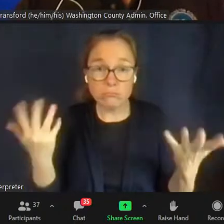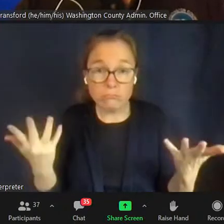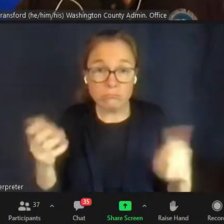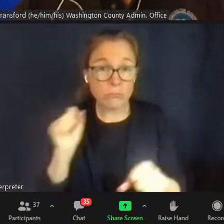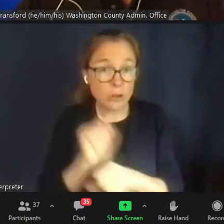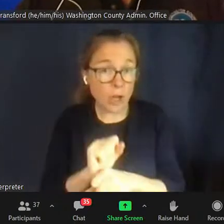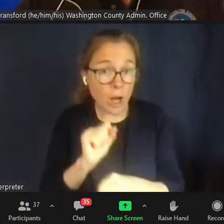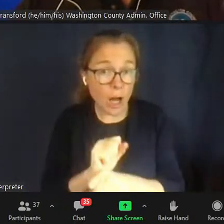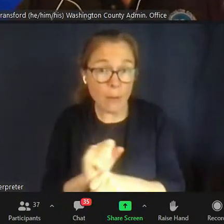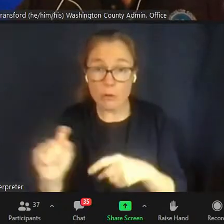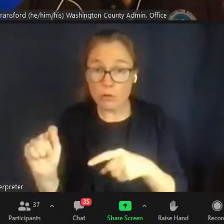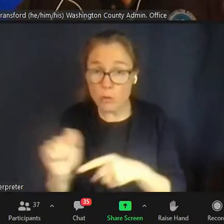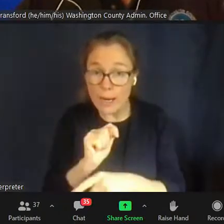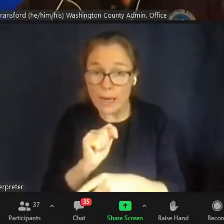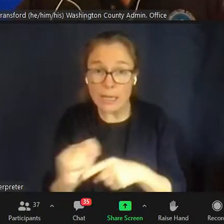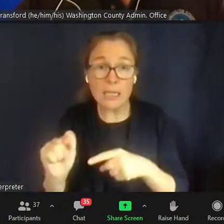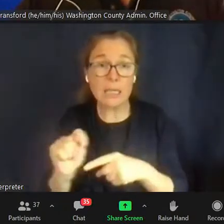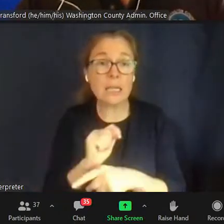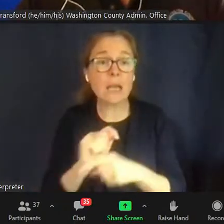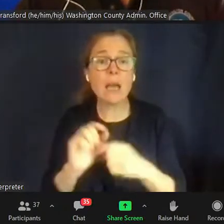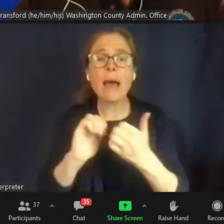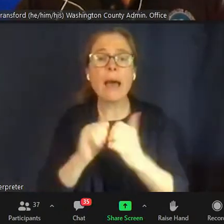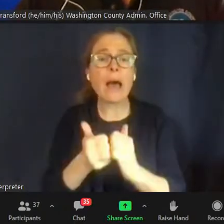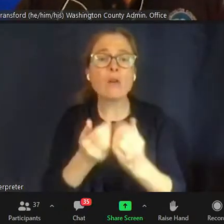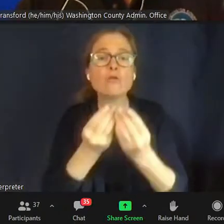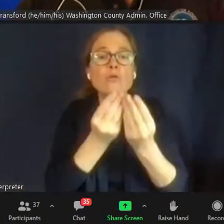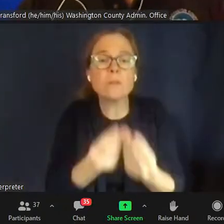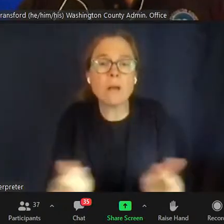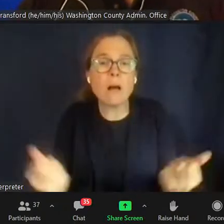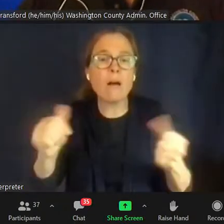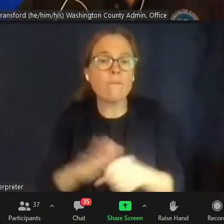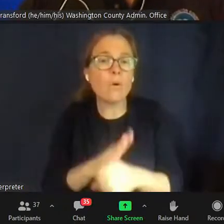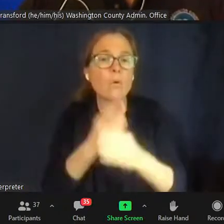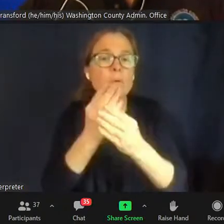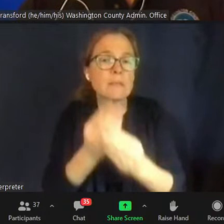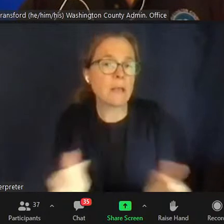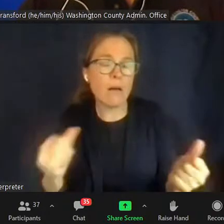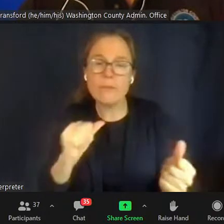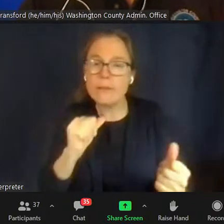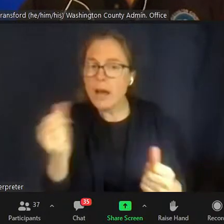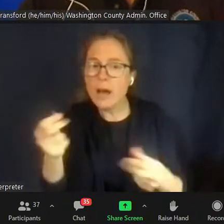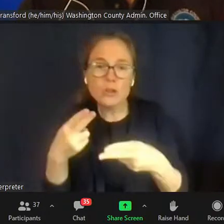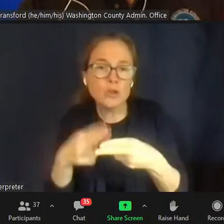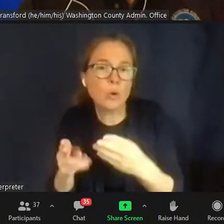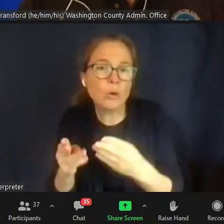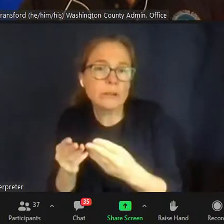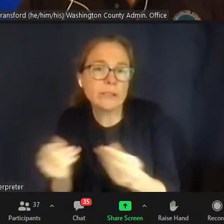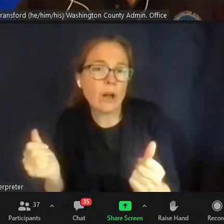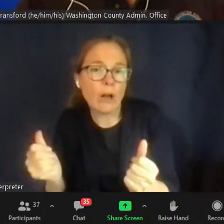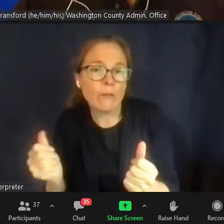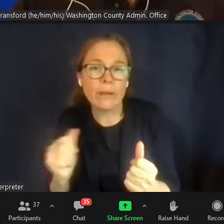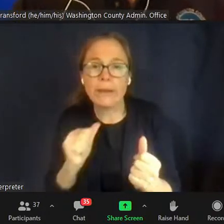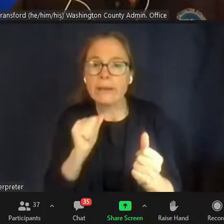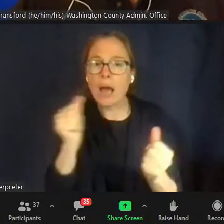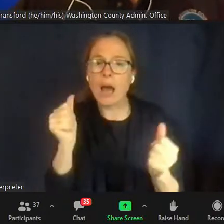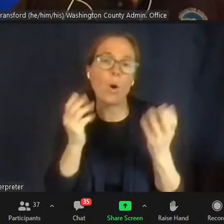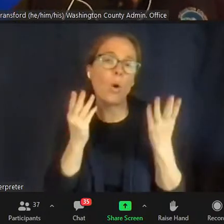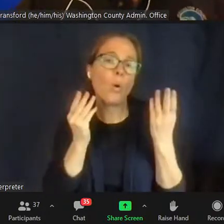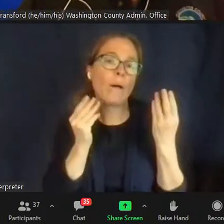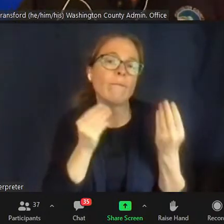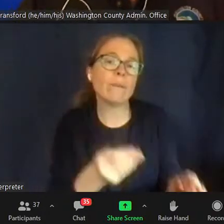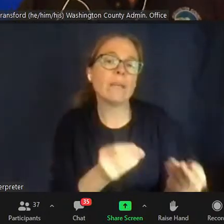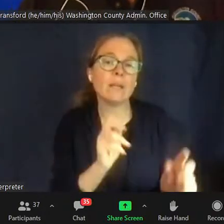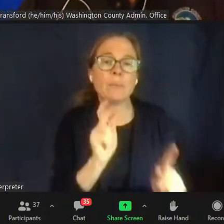earlier, and looking at solutions that are not just simply, I'm going to feed folks today, I'm going to house